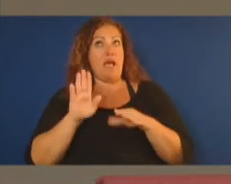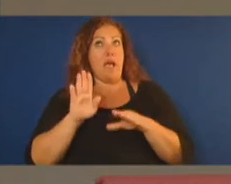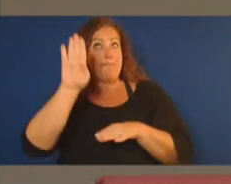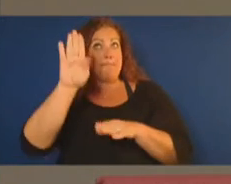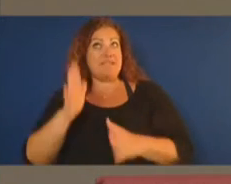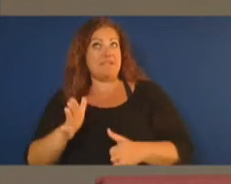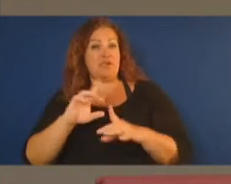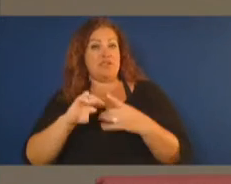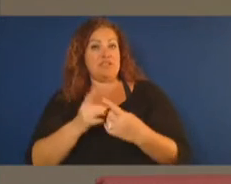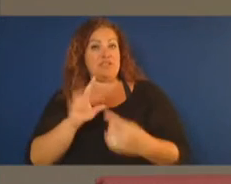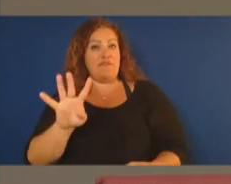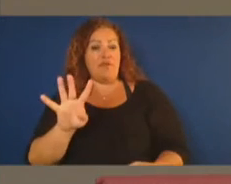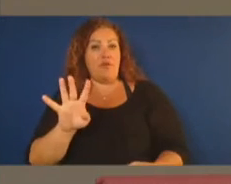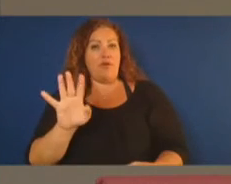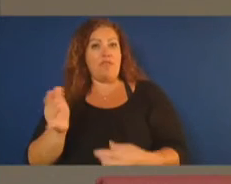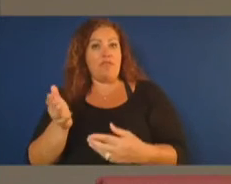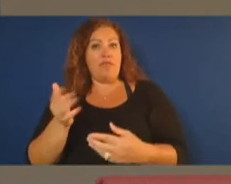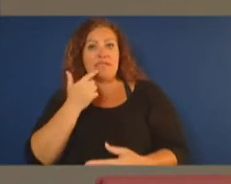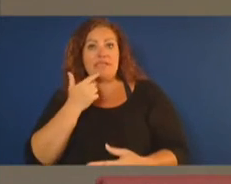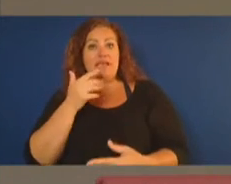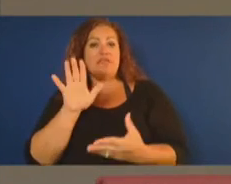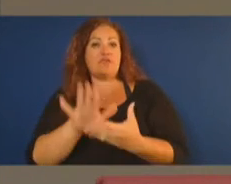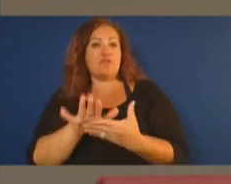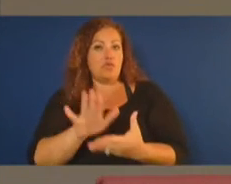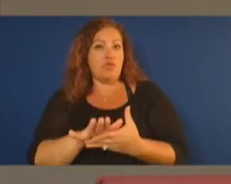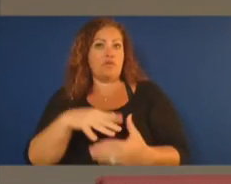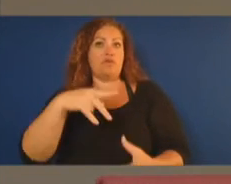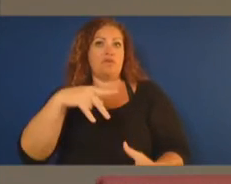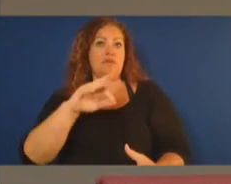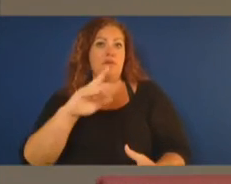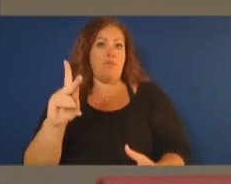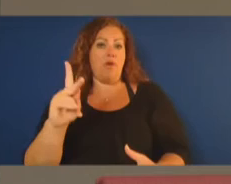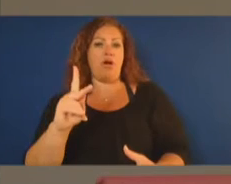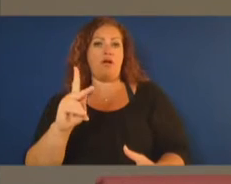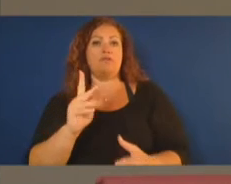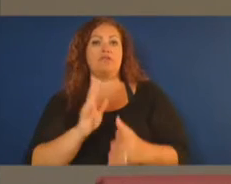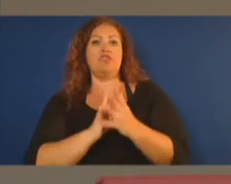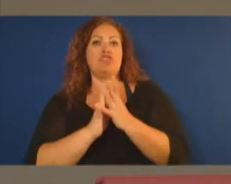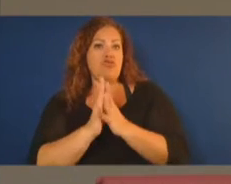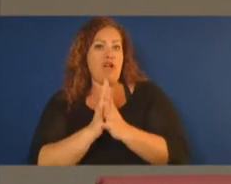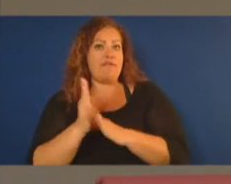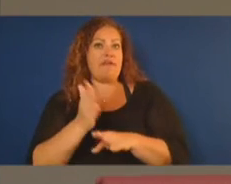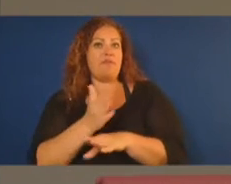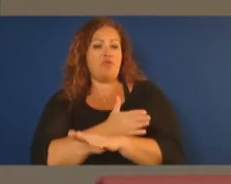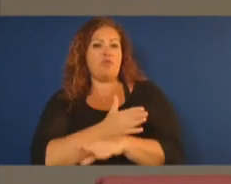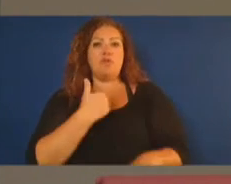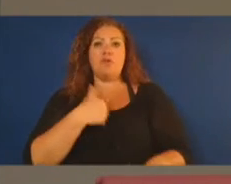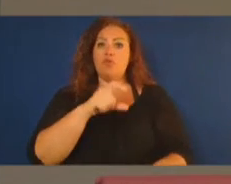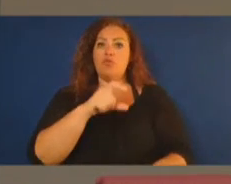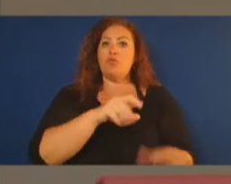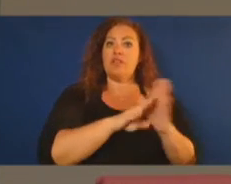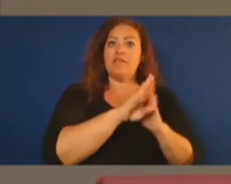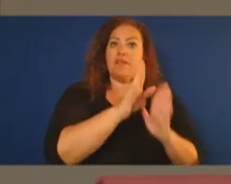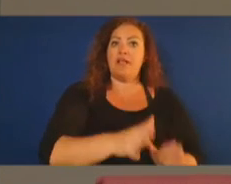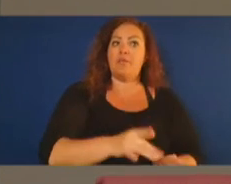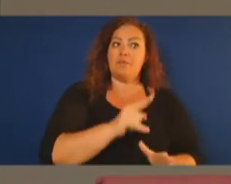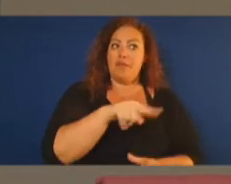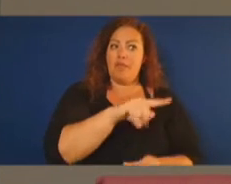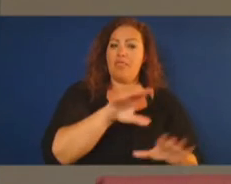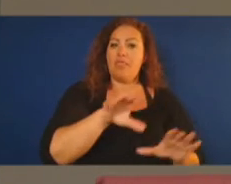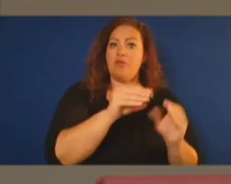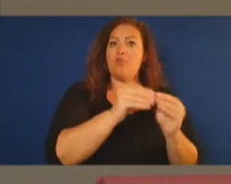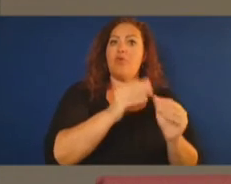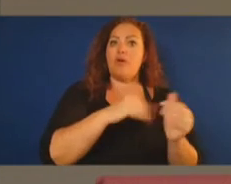4 they brought schools and parks and all and traffic improvements so we need developers to do more than what's